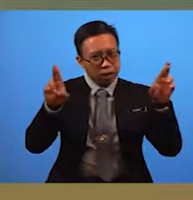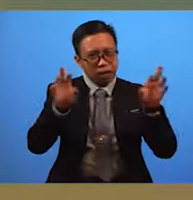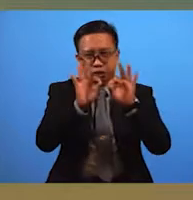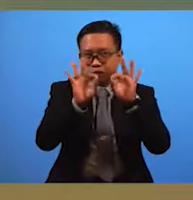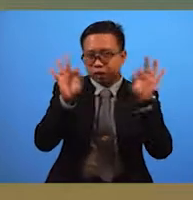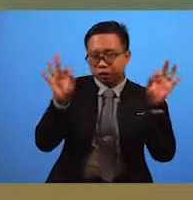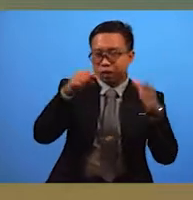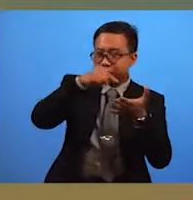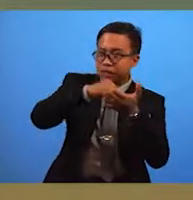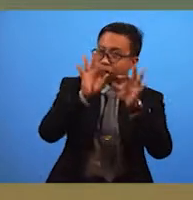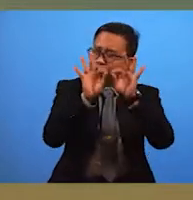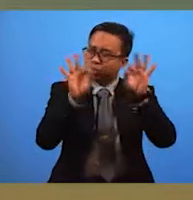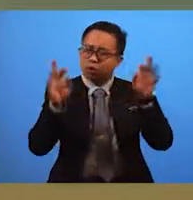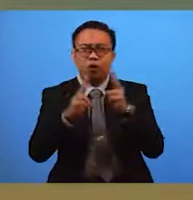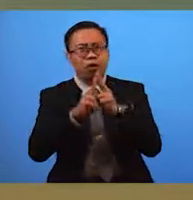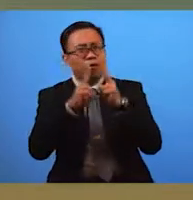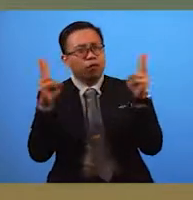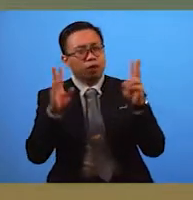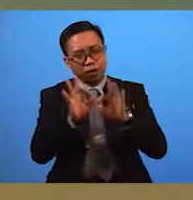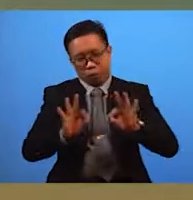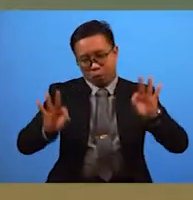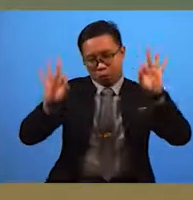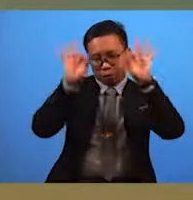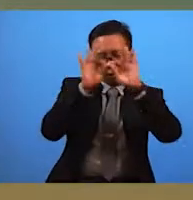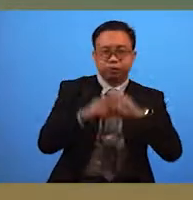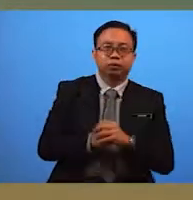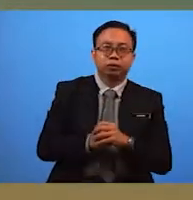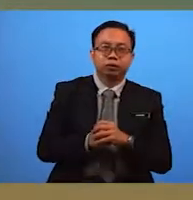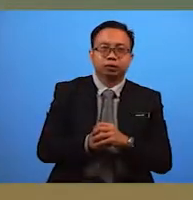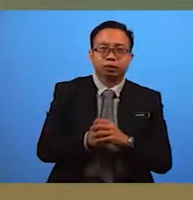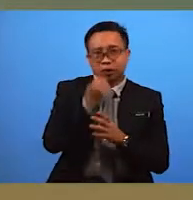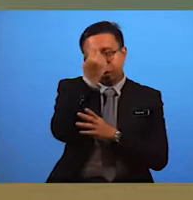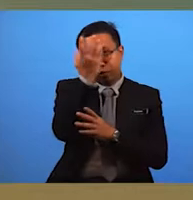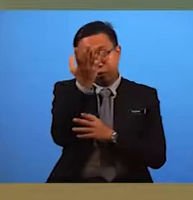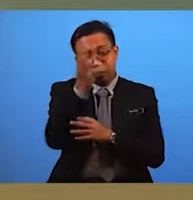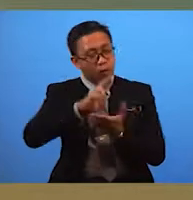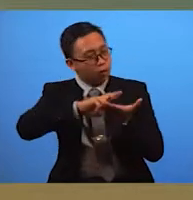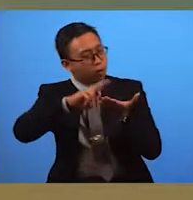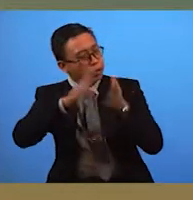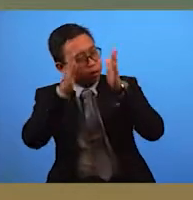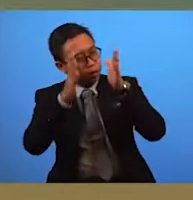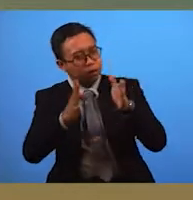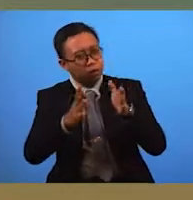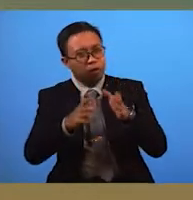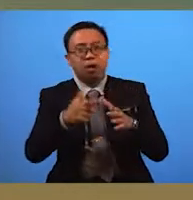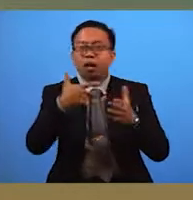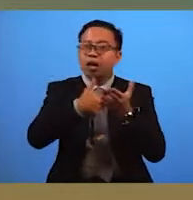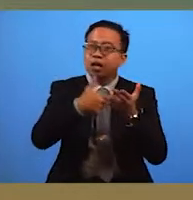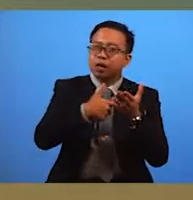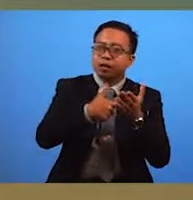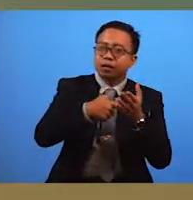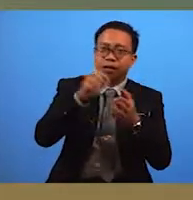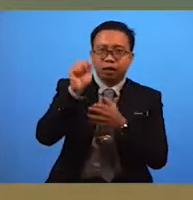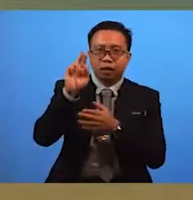This sentence is very important because it informs the reader what the rest of the article is